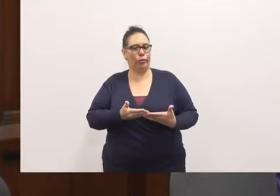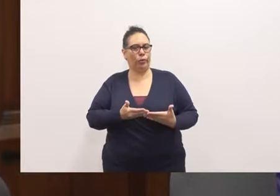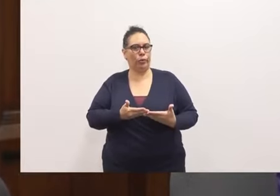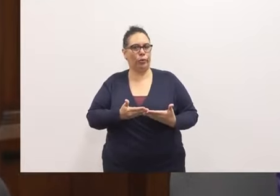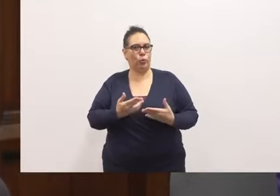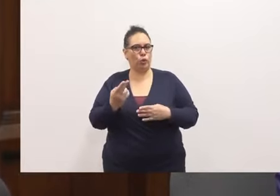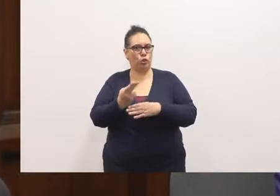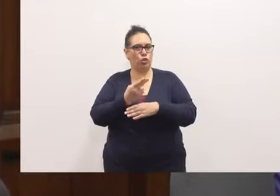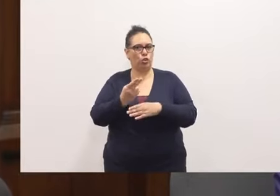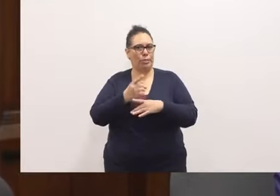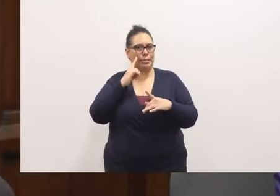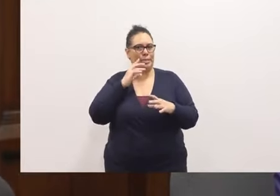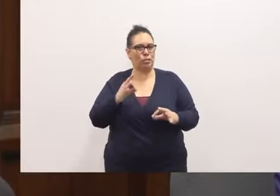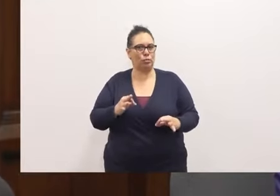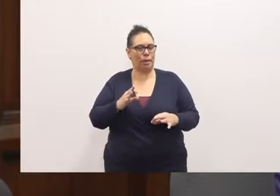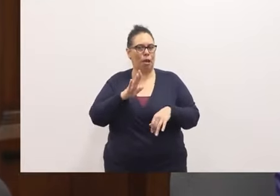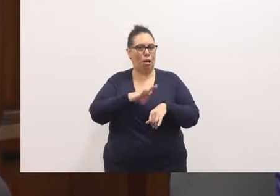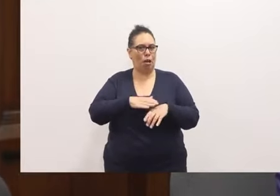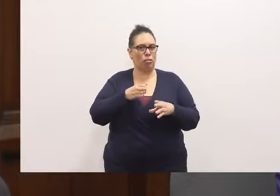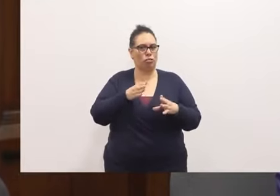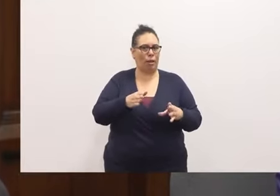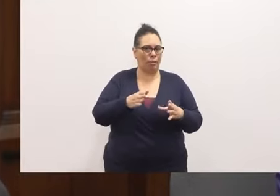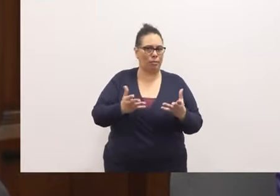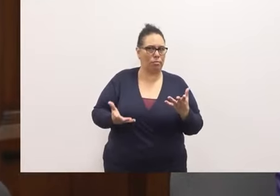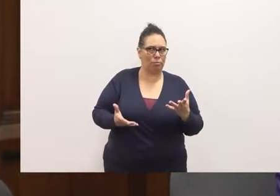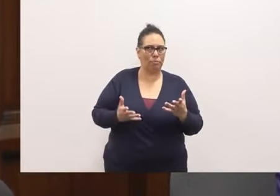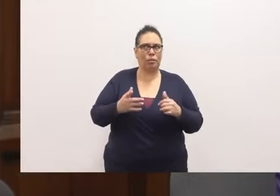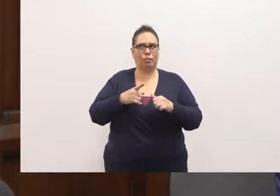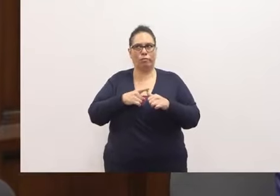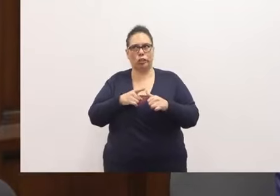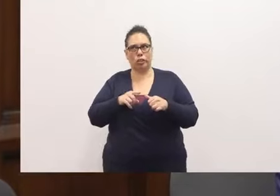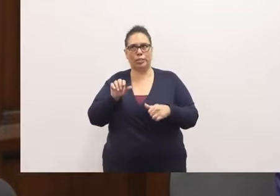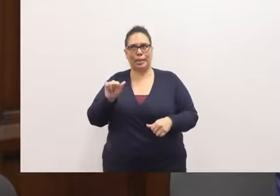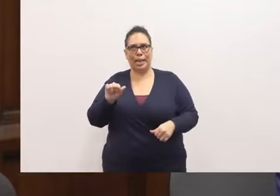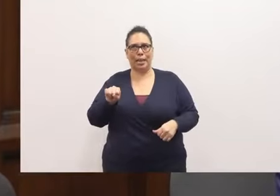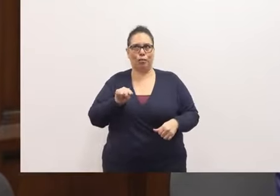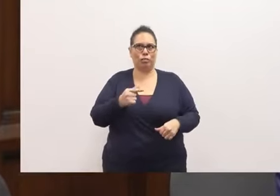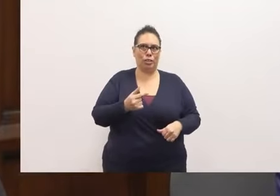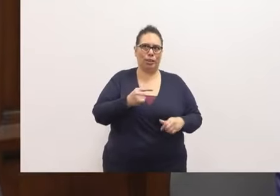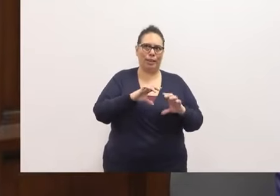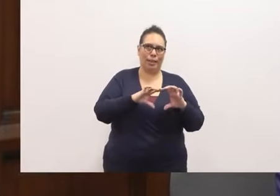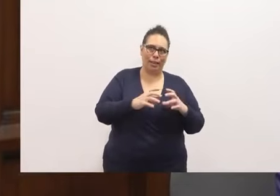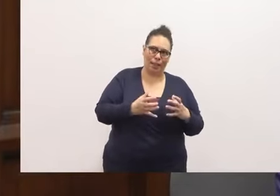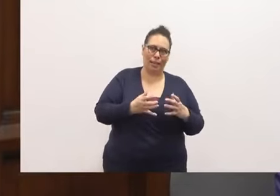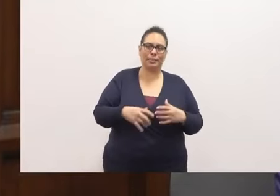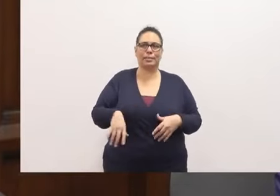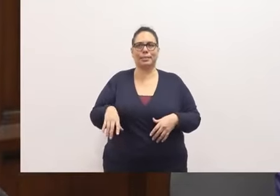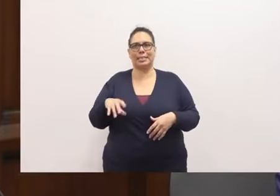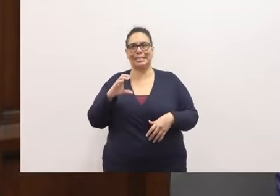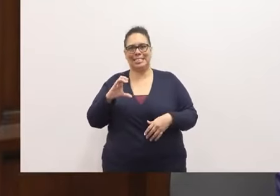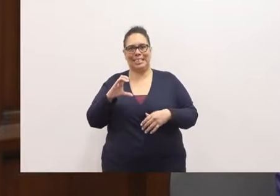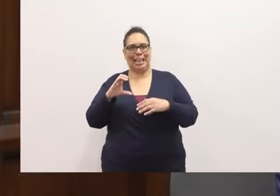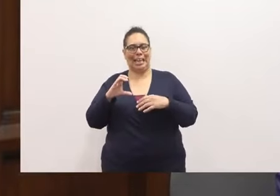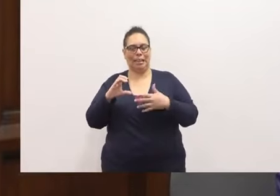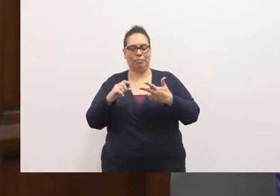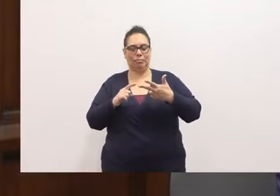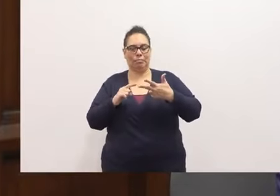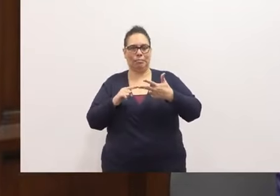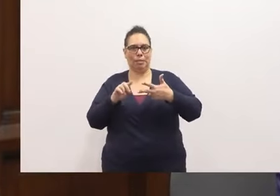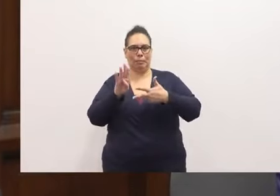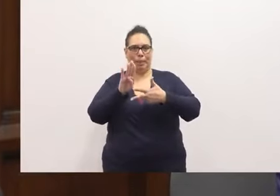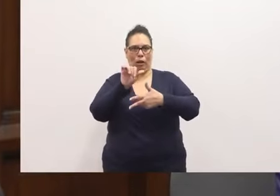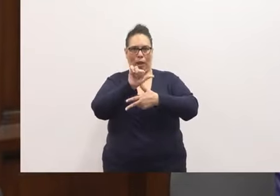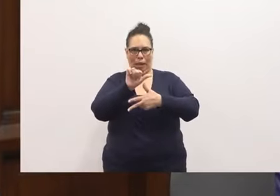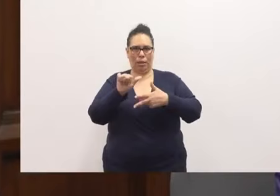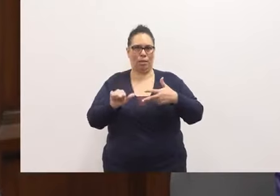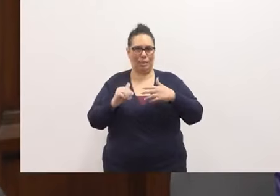what we're using to determine on track, A through G. Well, first that they have to be in an A through G course, then that they're getting a C or better in that. Because